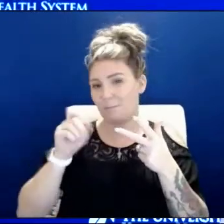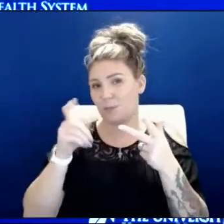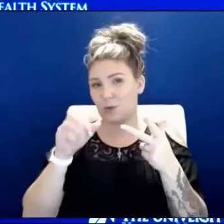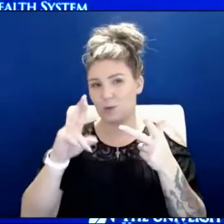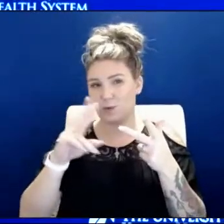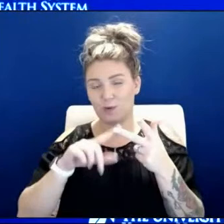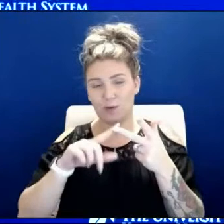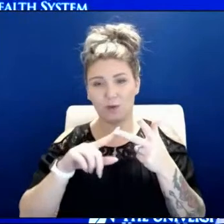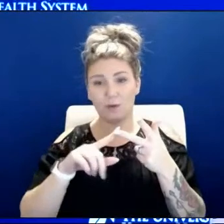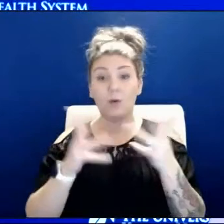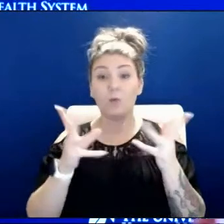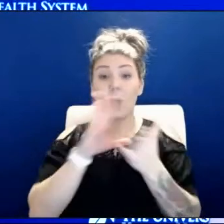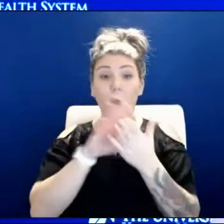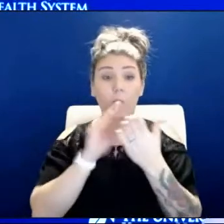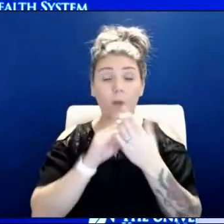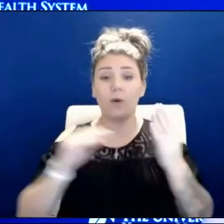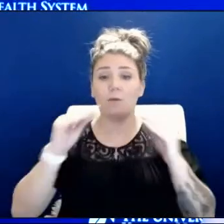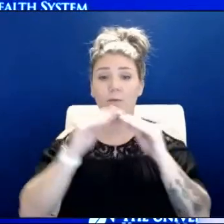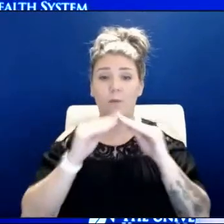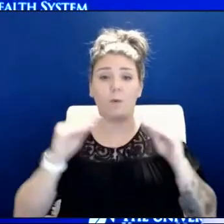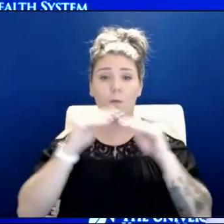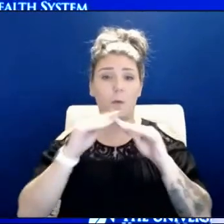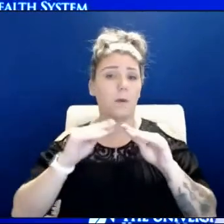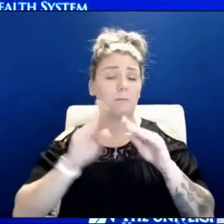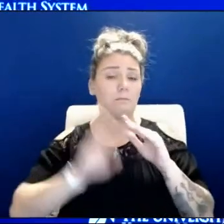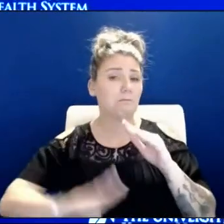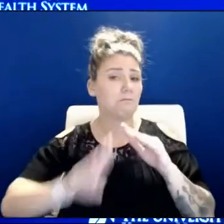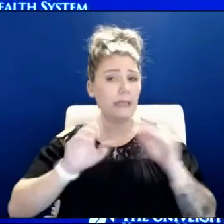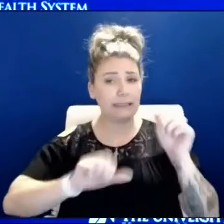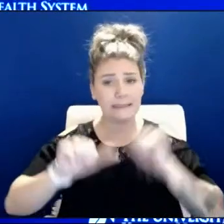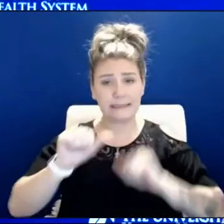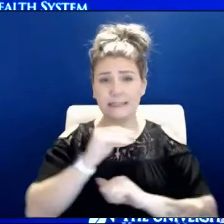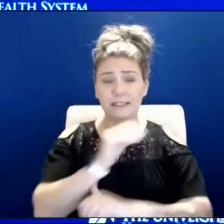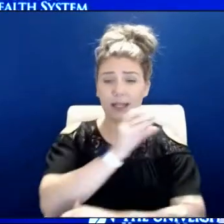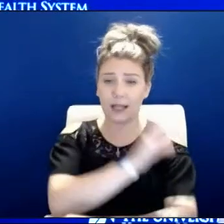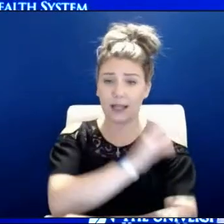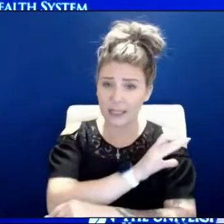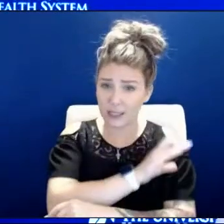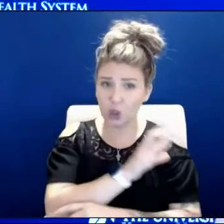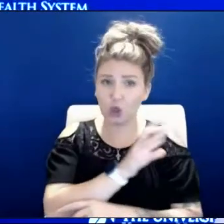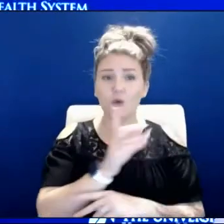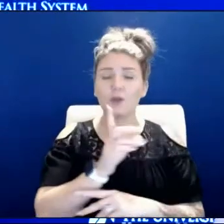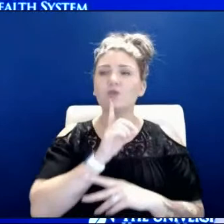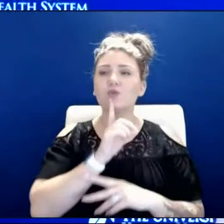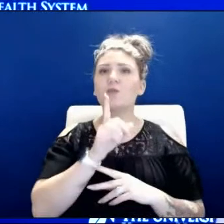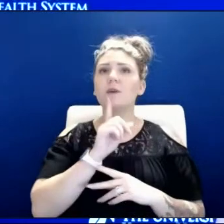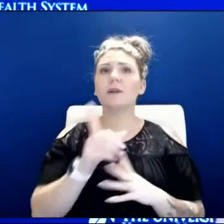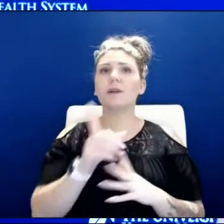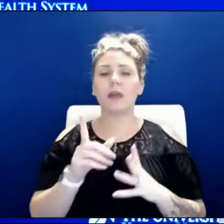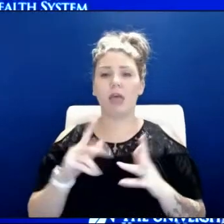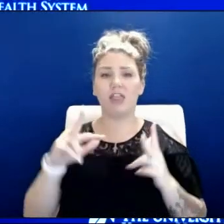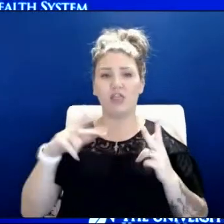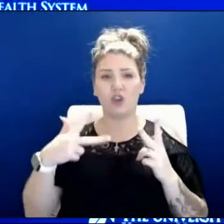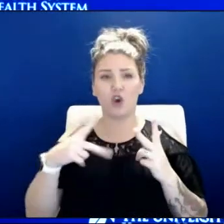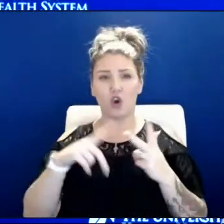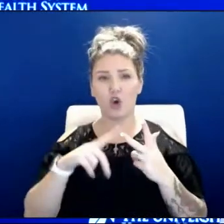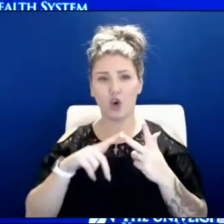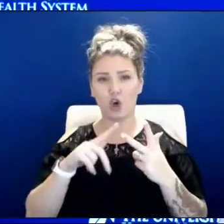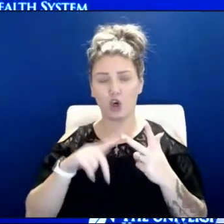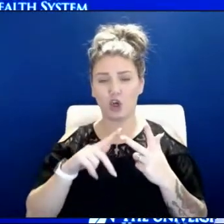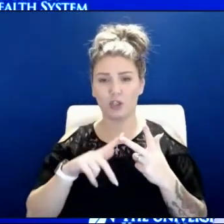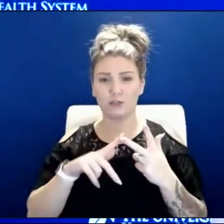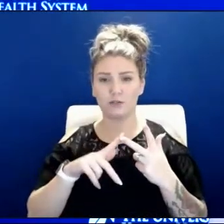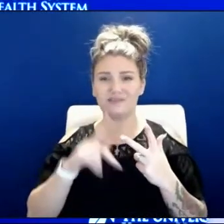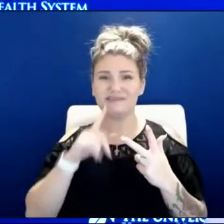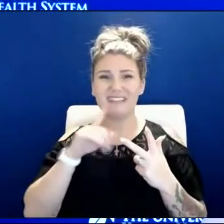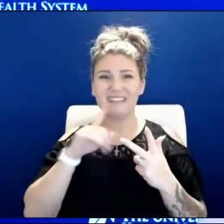and more from basic science research and now from clinical research is that it's really that 3 exposures to spike. And